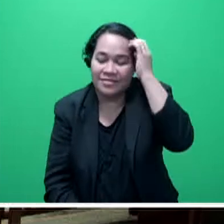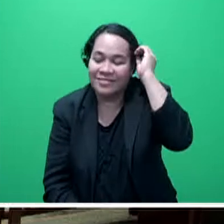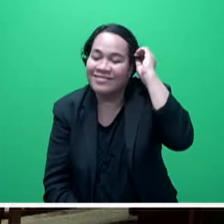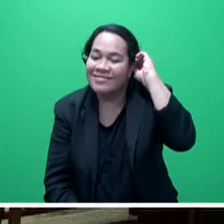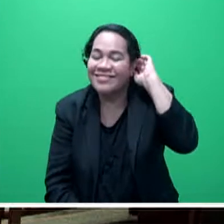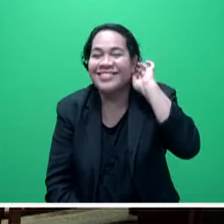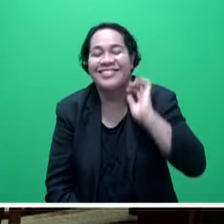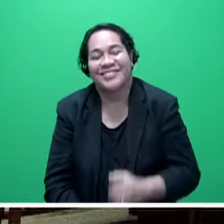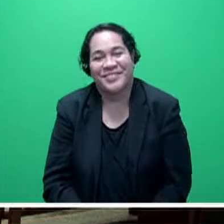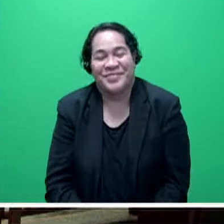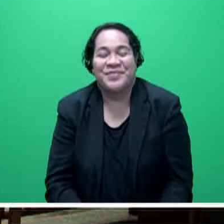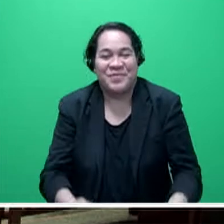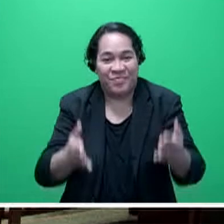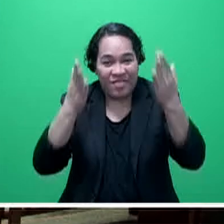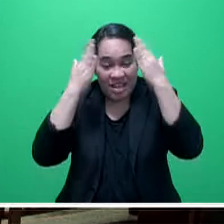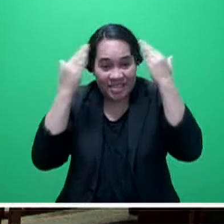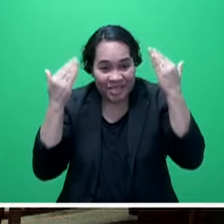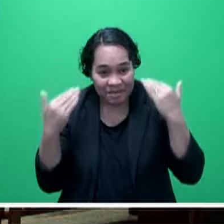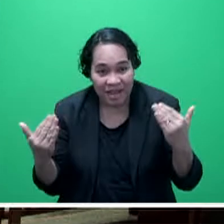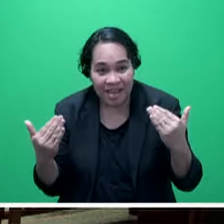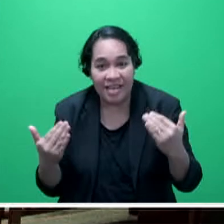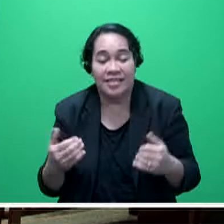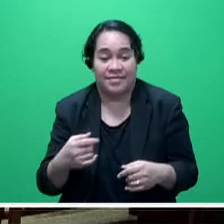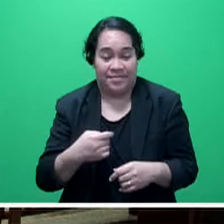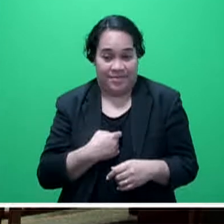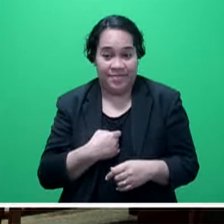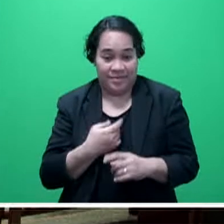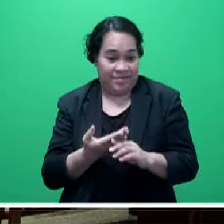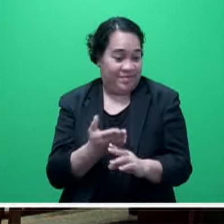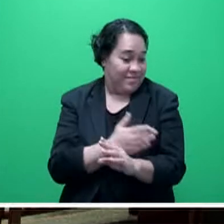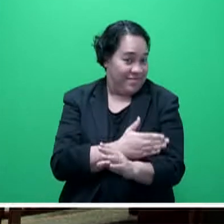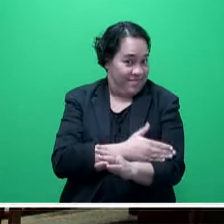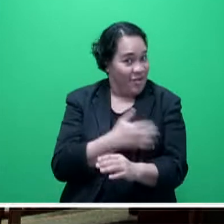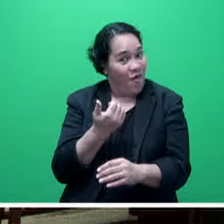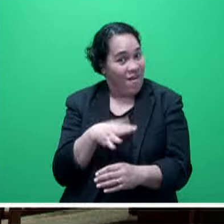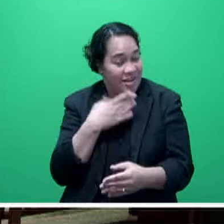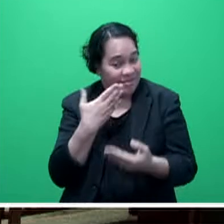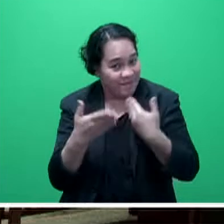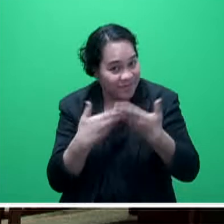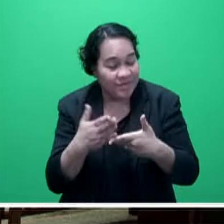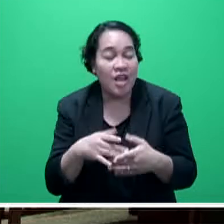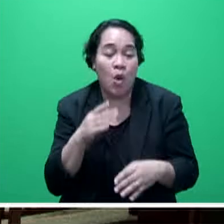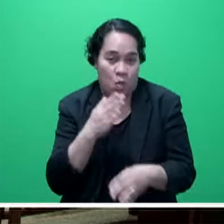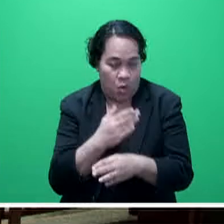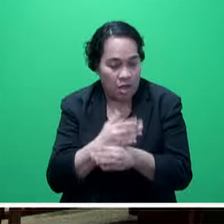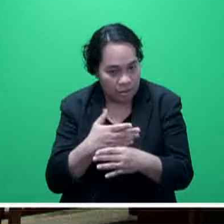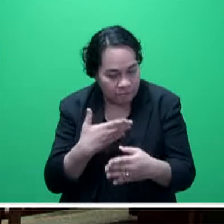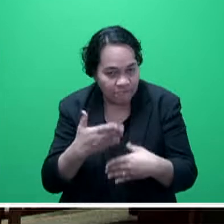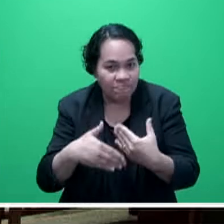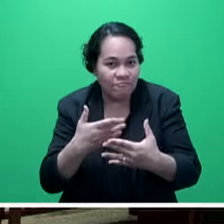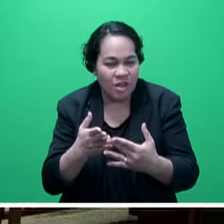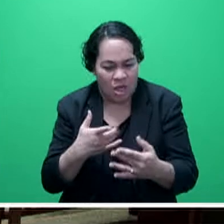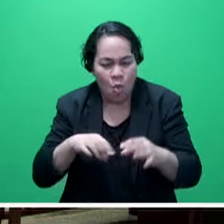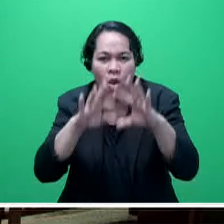Honourable Speaker, sir, as alluded to by earlier speakers, the world is going through unprecedented